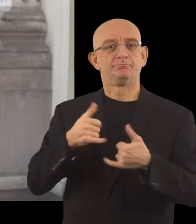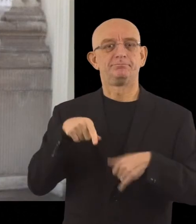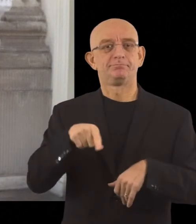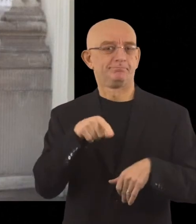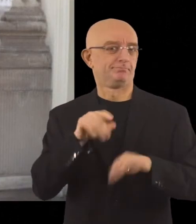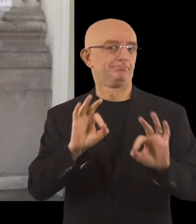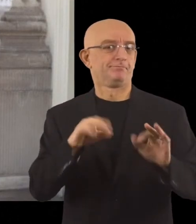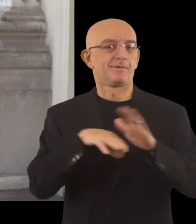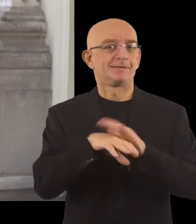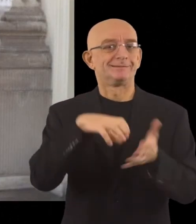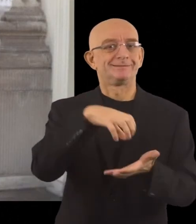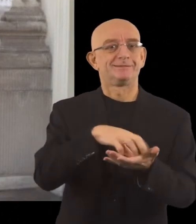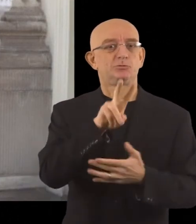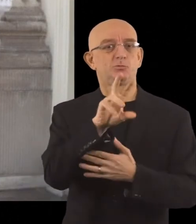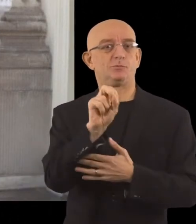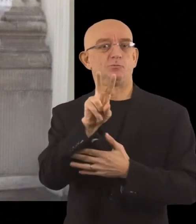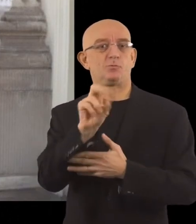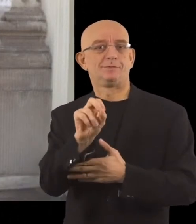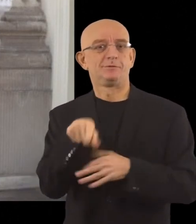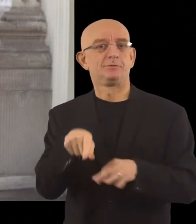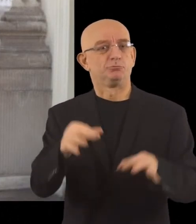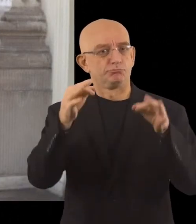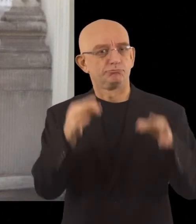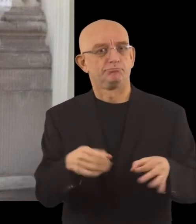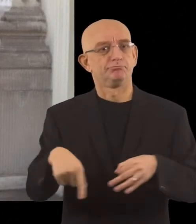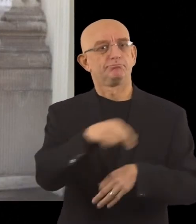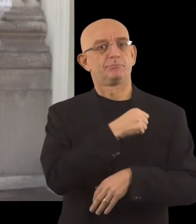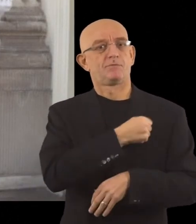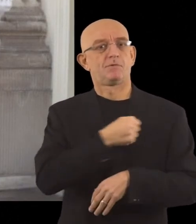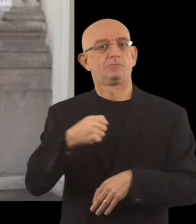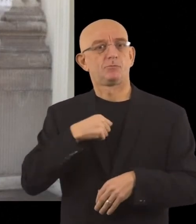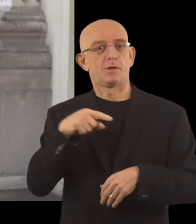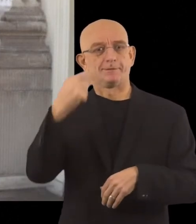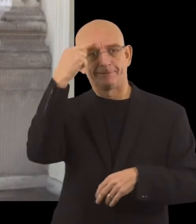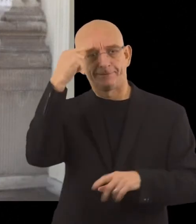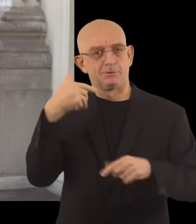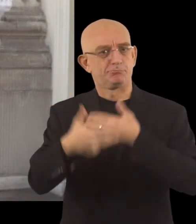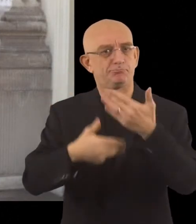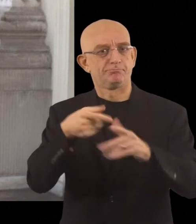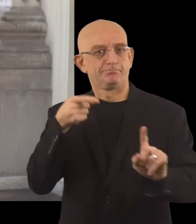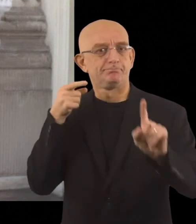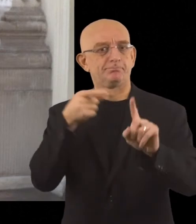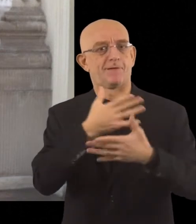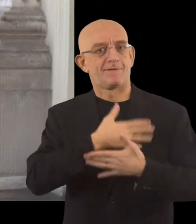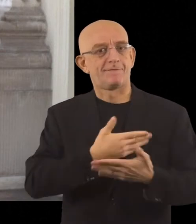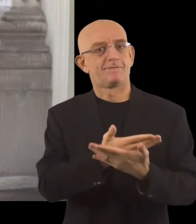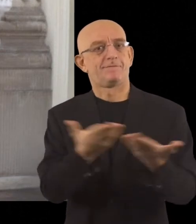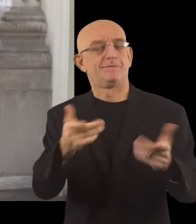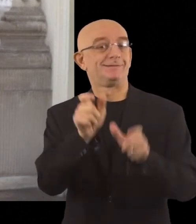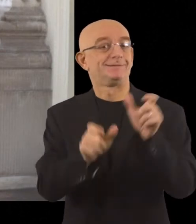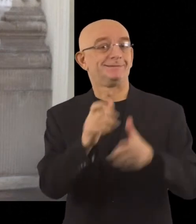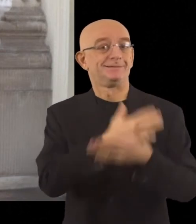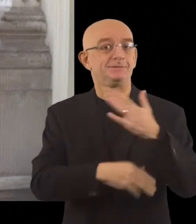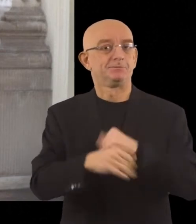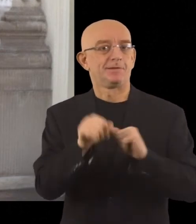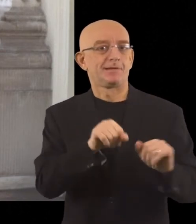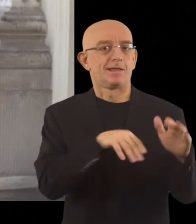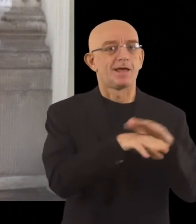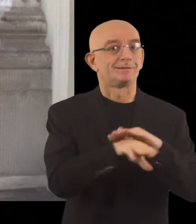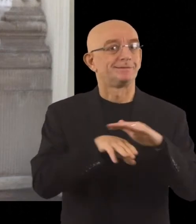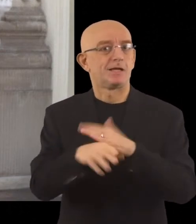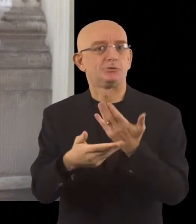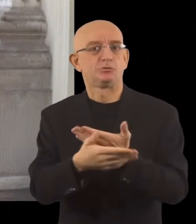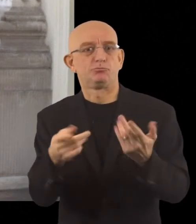Award 2020. To dla nas potwierdzenie tego, że kierunek podejmowanych działań w budowaniu Warszawy dla wszystkich, a więc także dostępnej dla osób